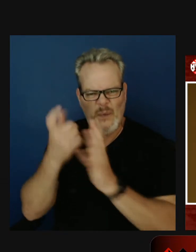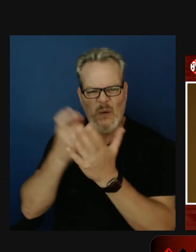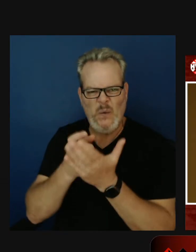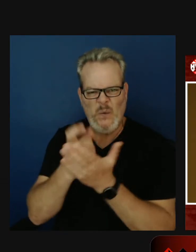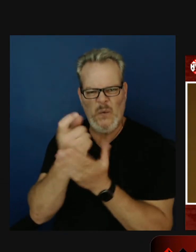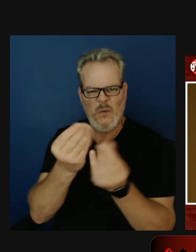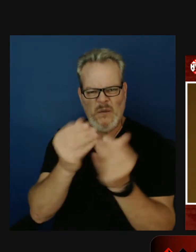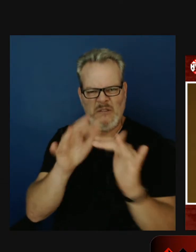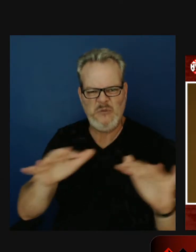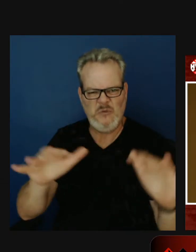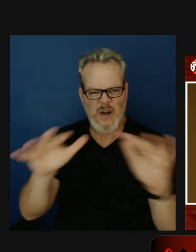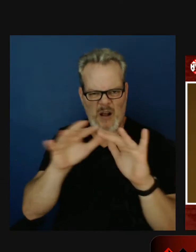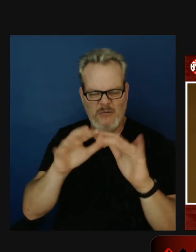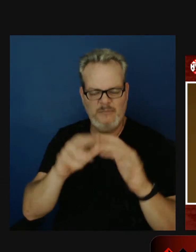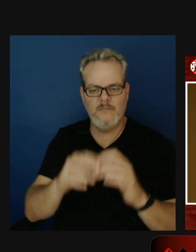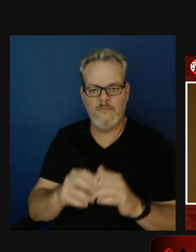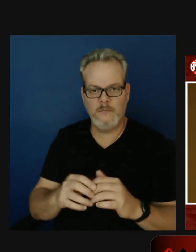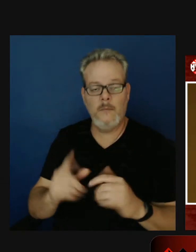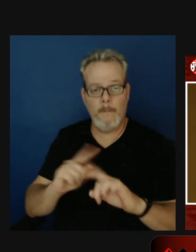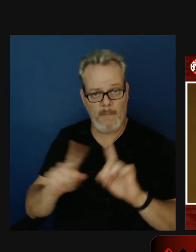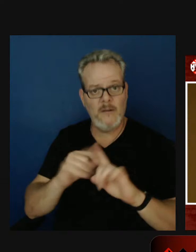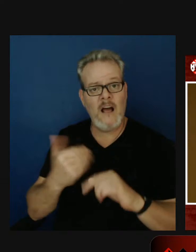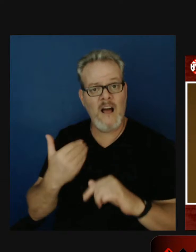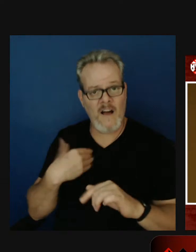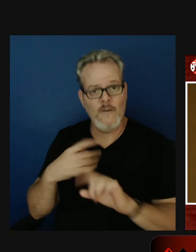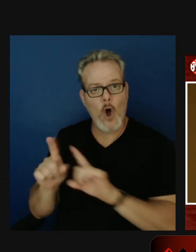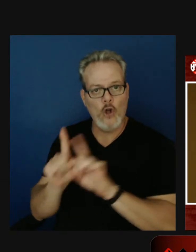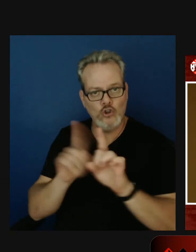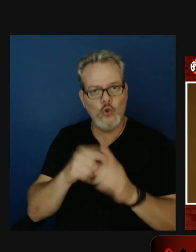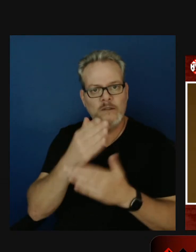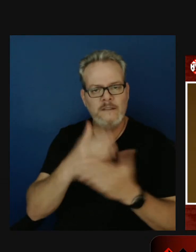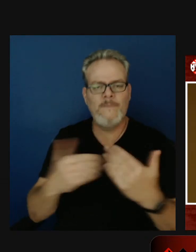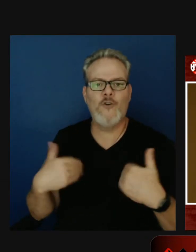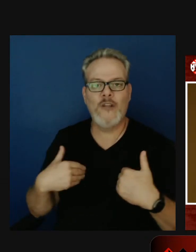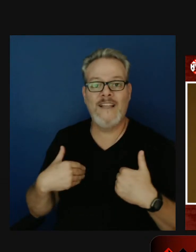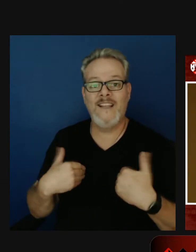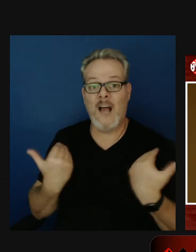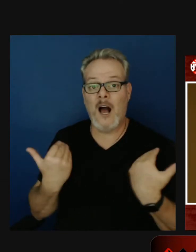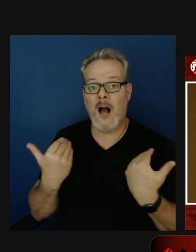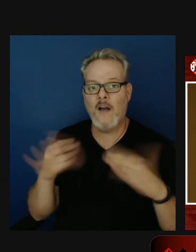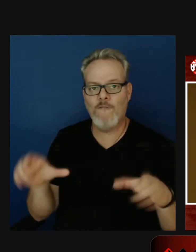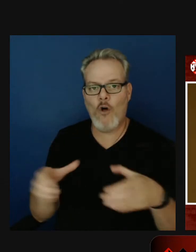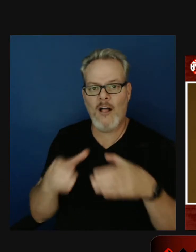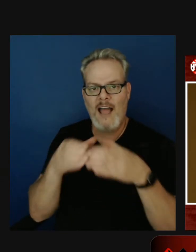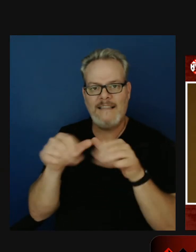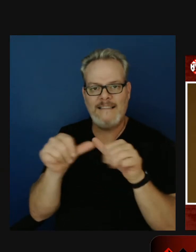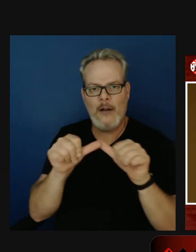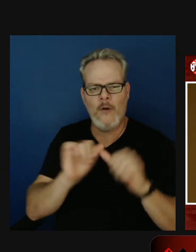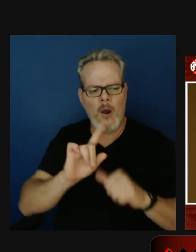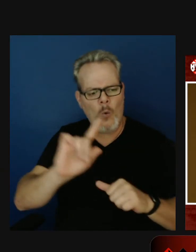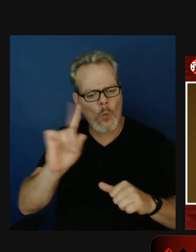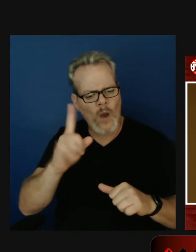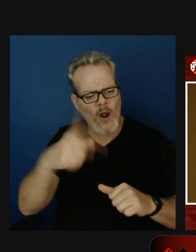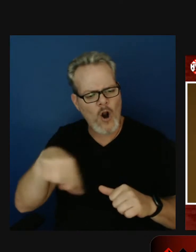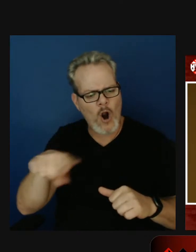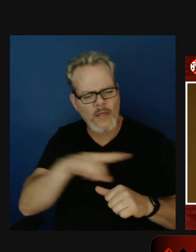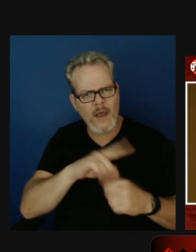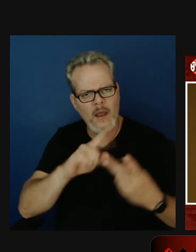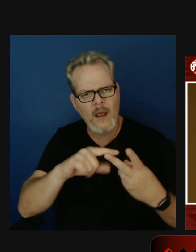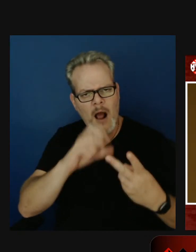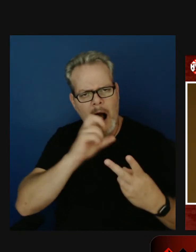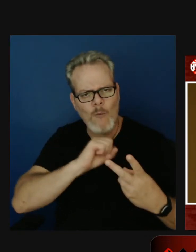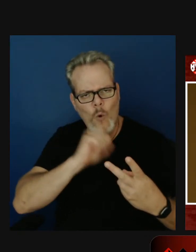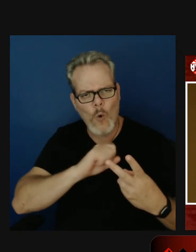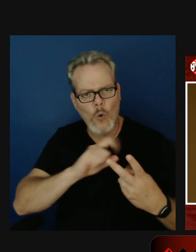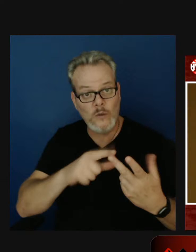and granitic. There are also semi-young volcanics in this area. They wanted to know, where are they? How old are they? Is there a chance